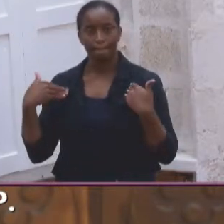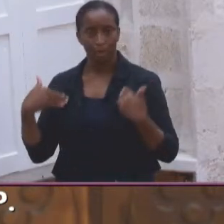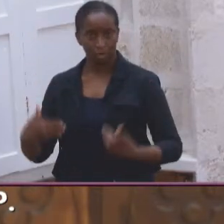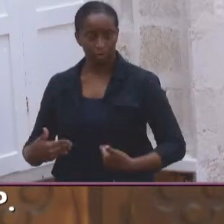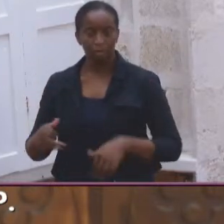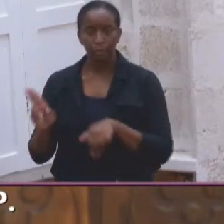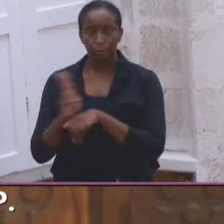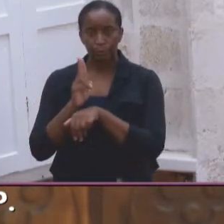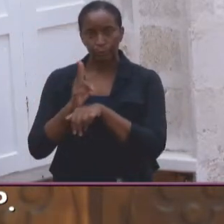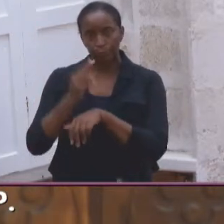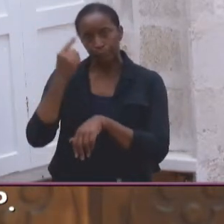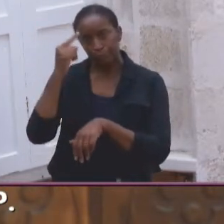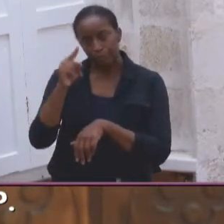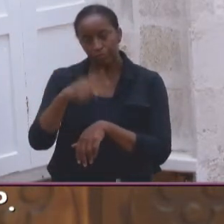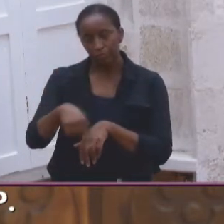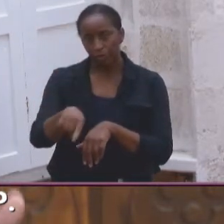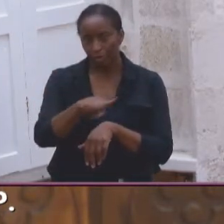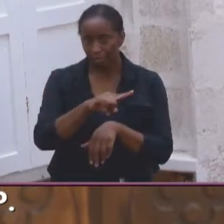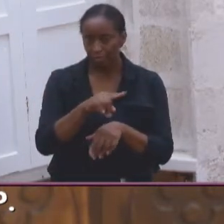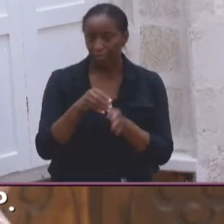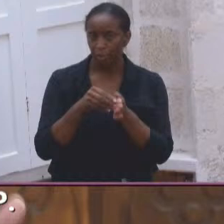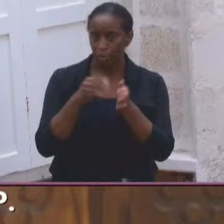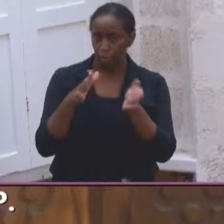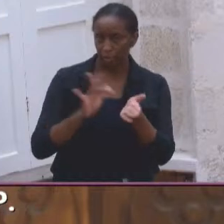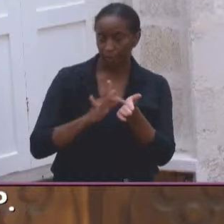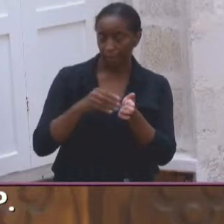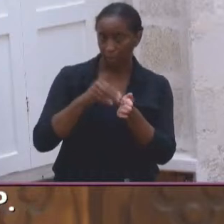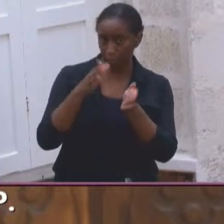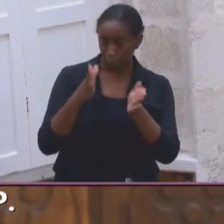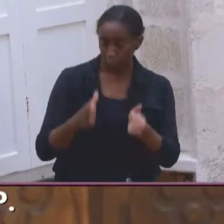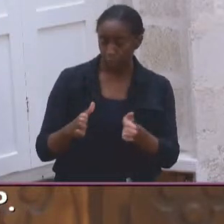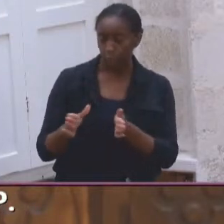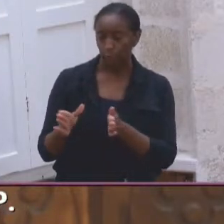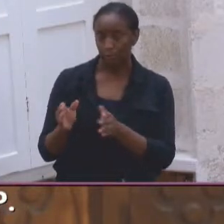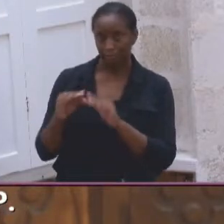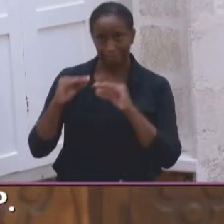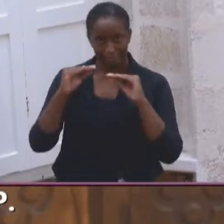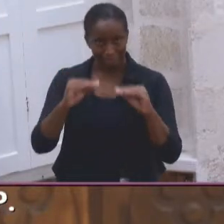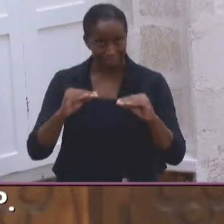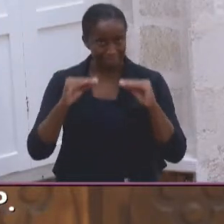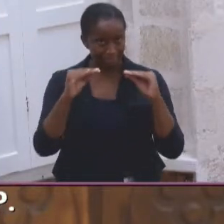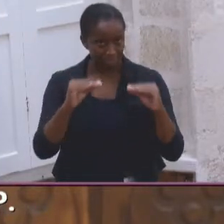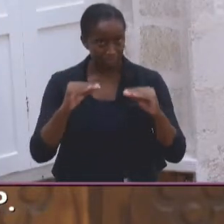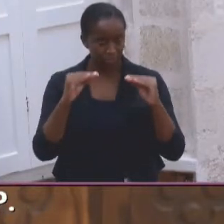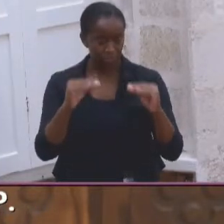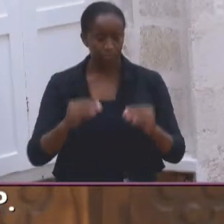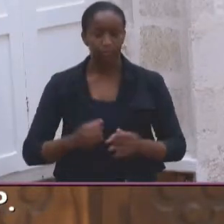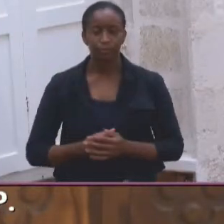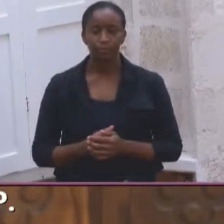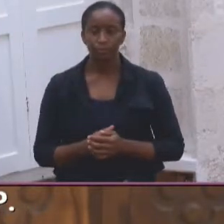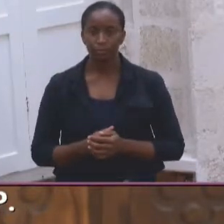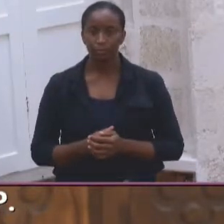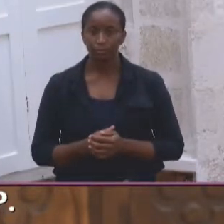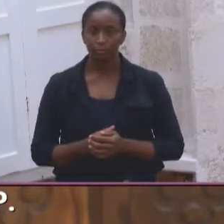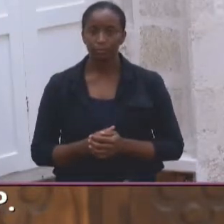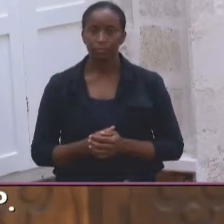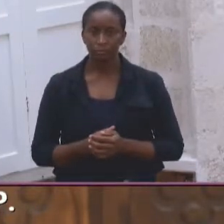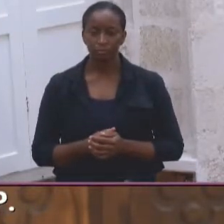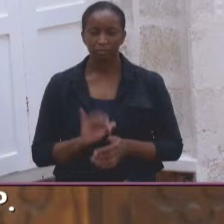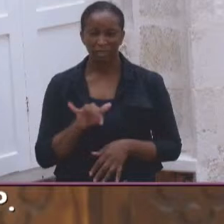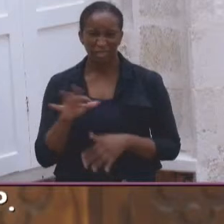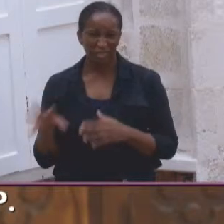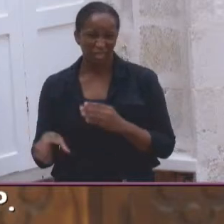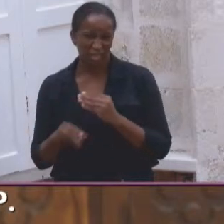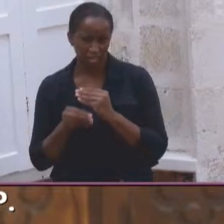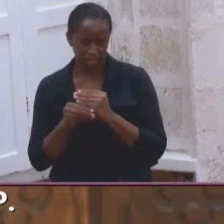the inspection of undertaking establishments, morgues, crematoria, and other places. And we've added that on then, the